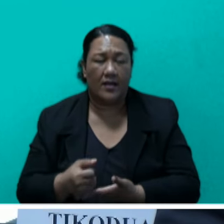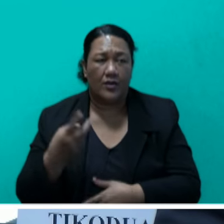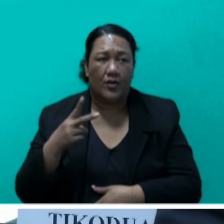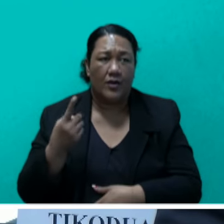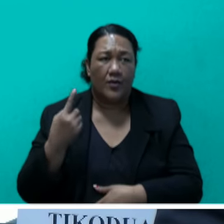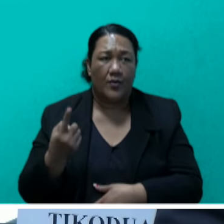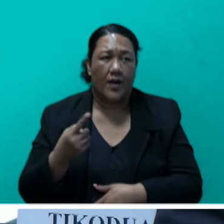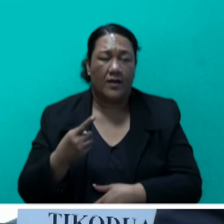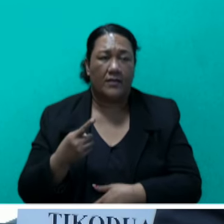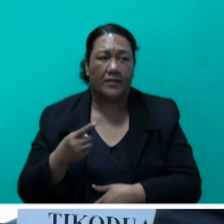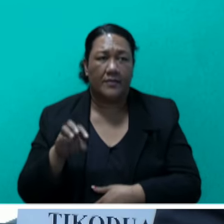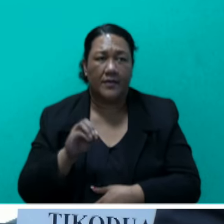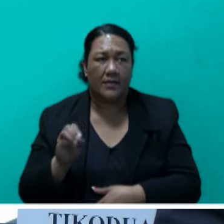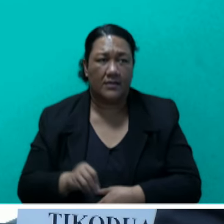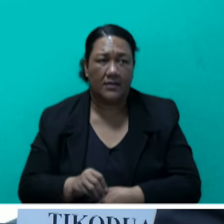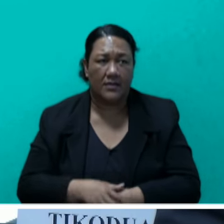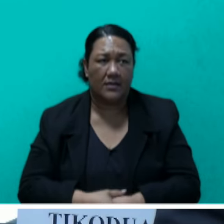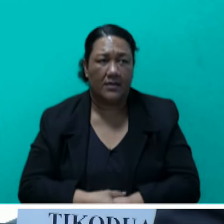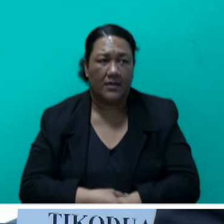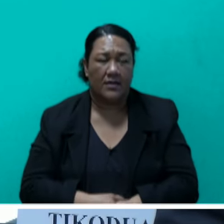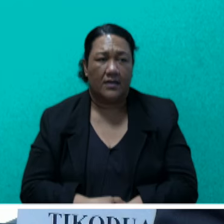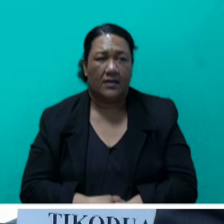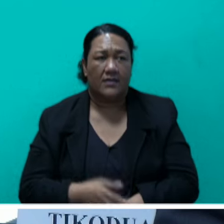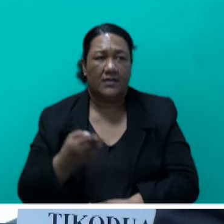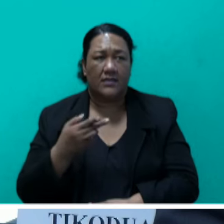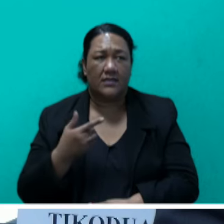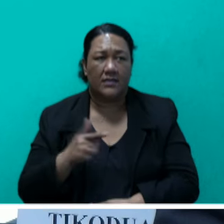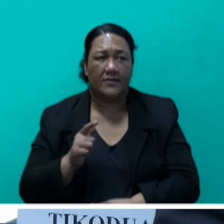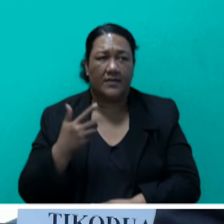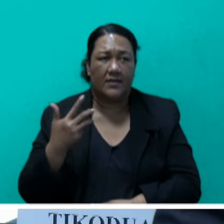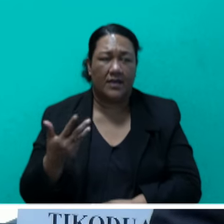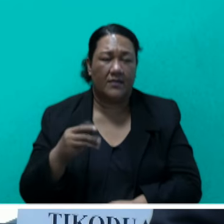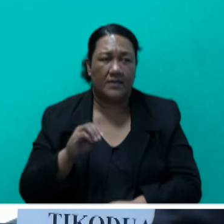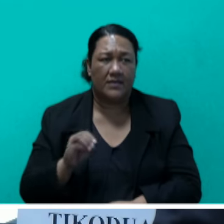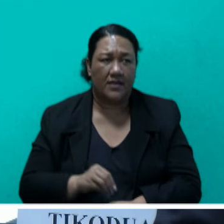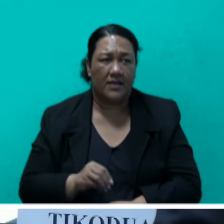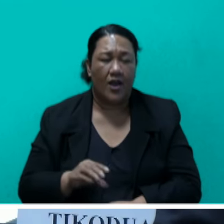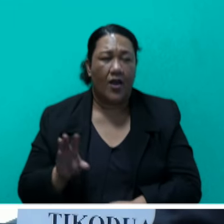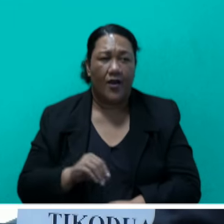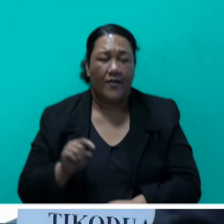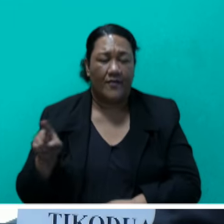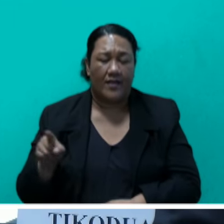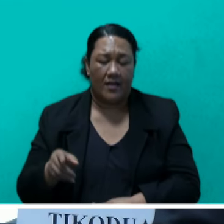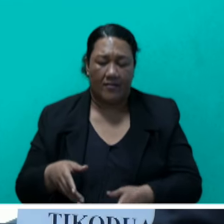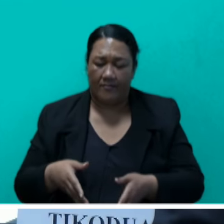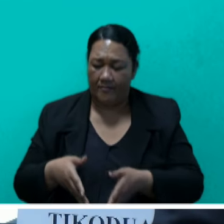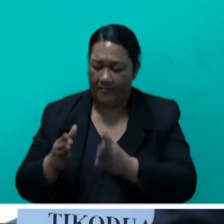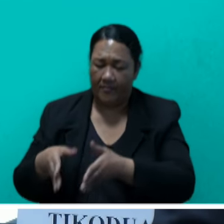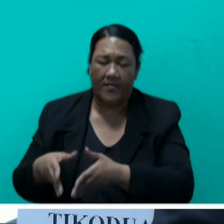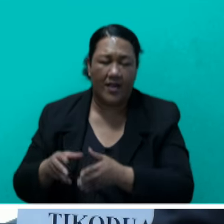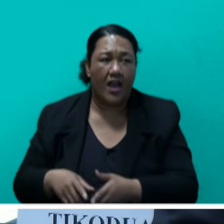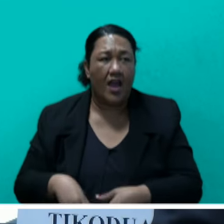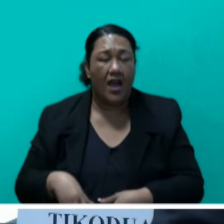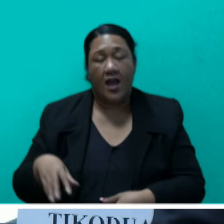of deliveries, while the trucks delivered 79% of the crops. The ratio has continued to shift